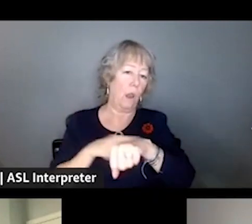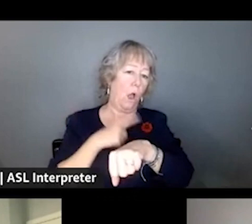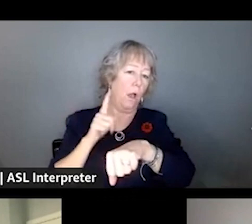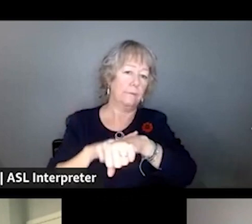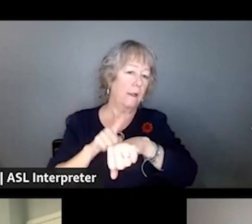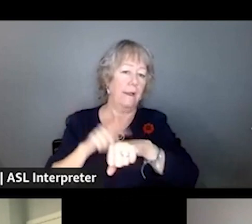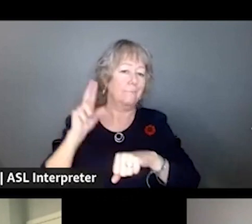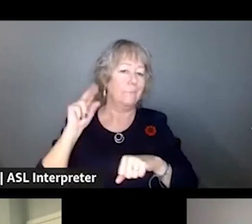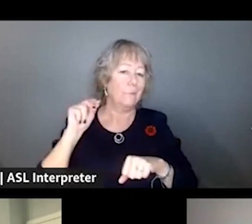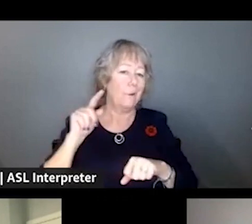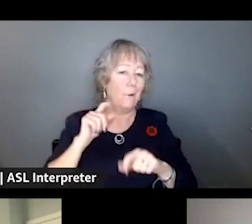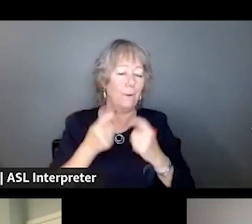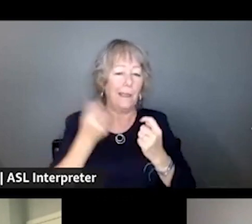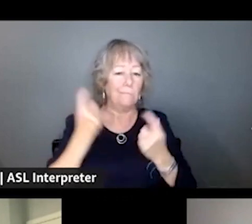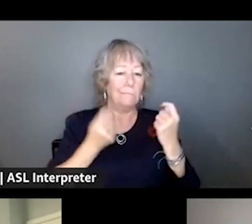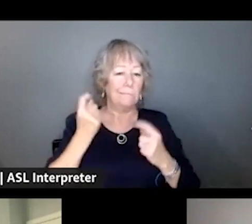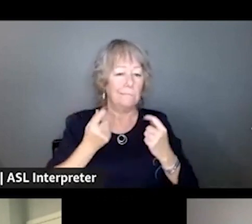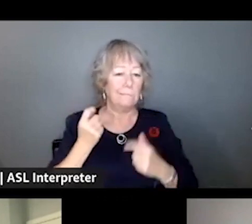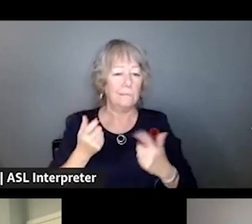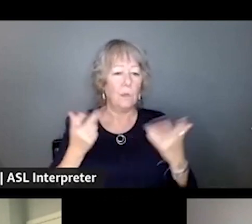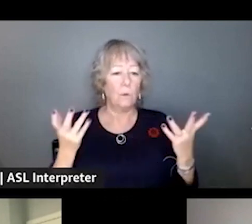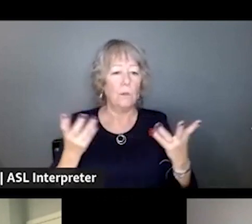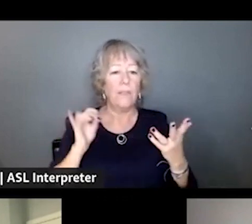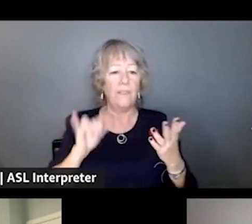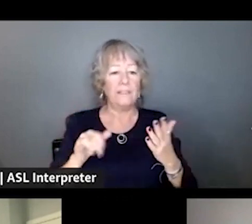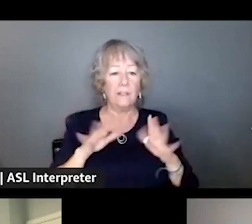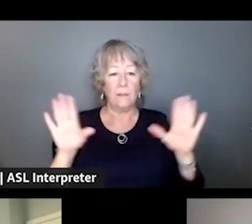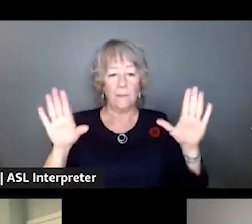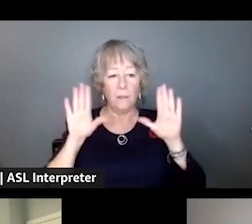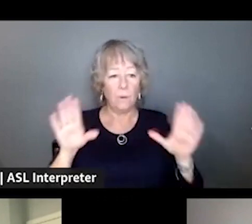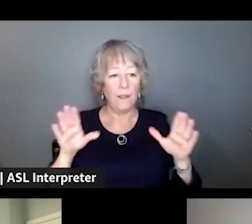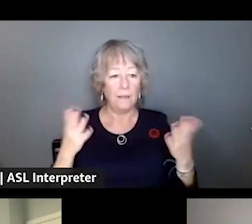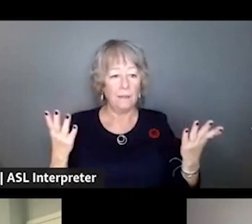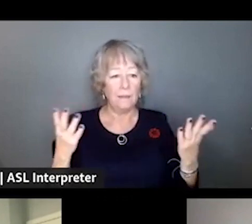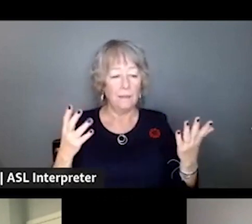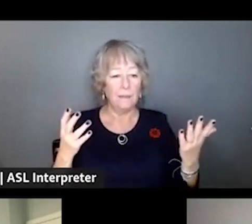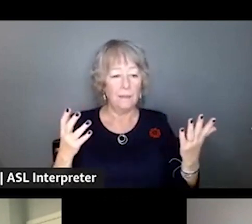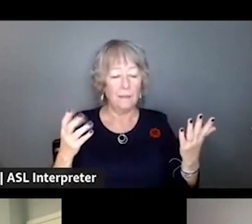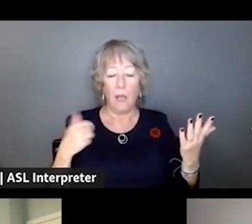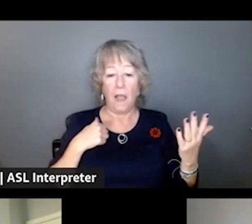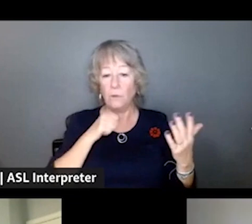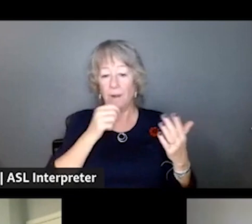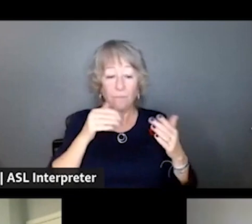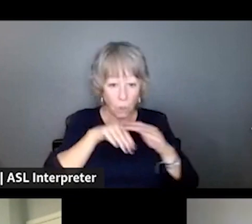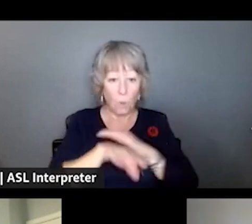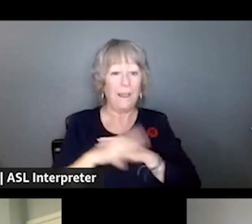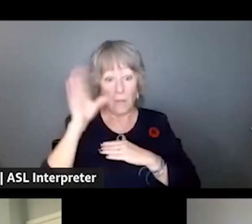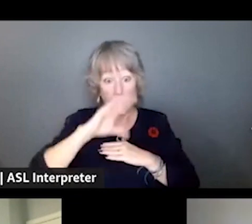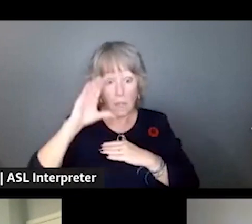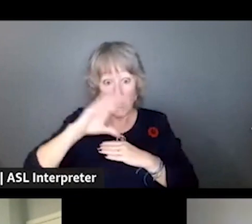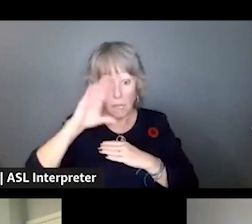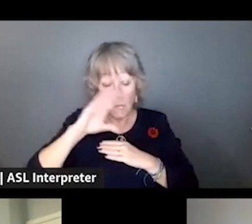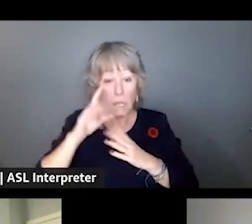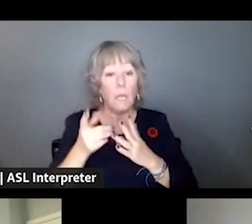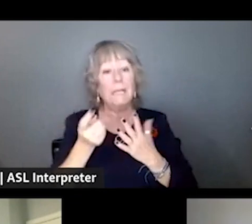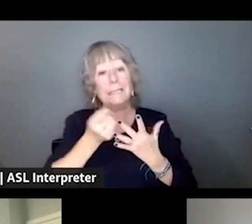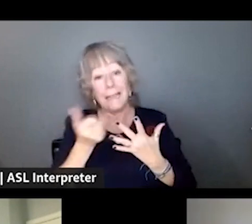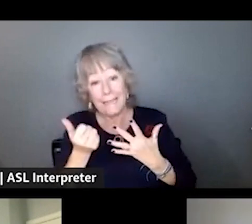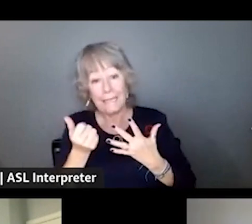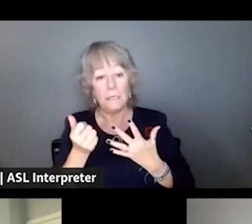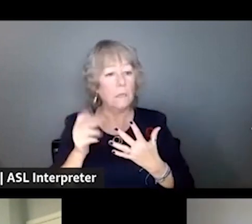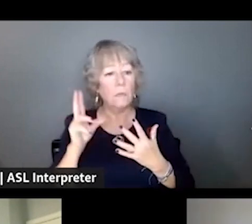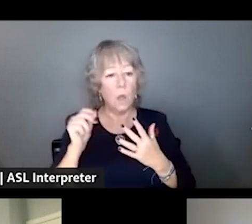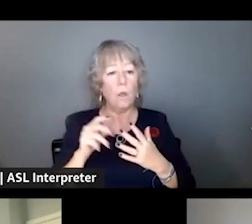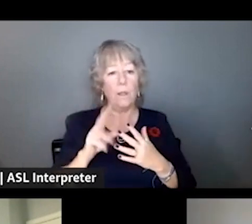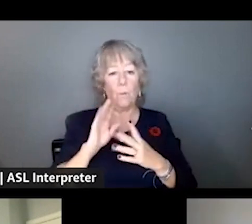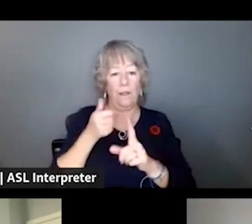time. So this is going to be great. I don't have to go in and find it and delete it anymore. Yeah, it's